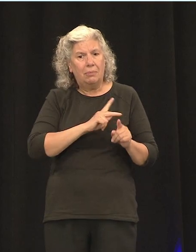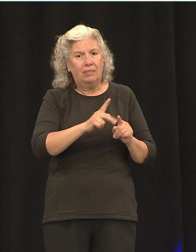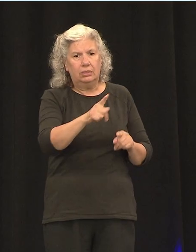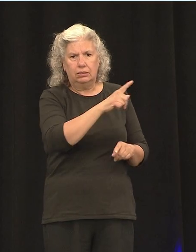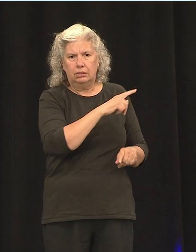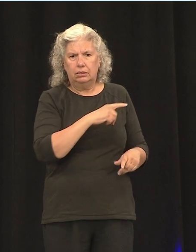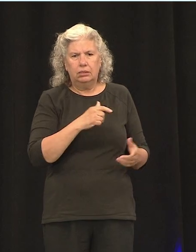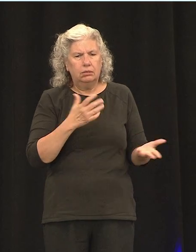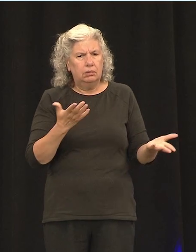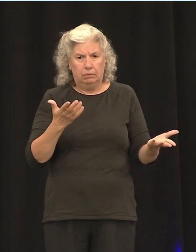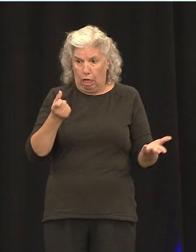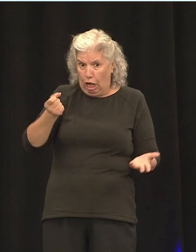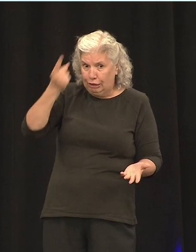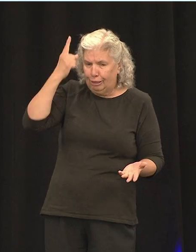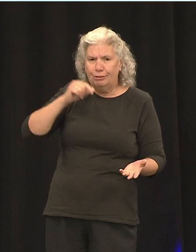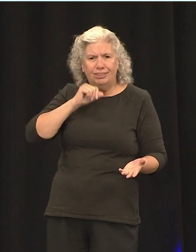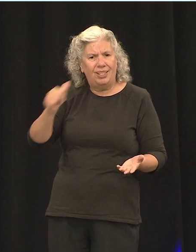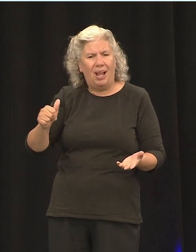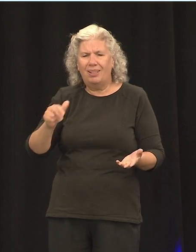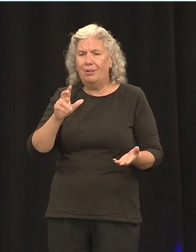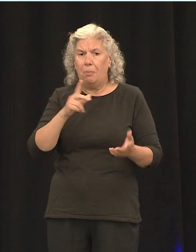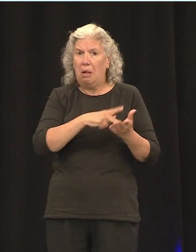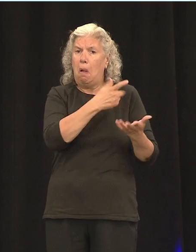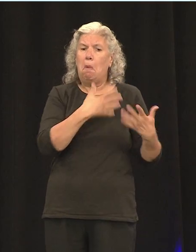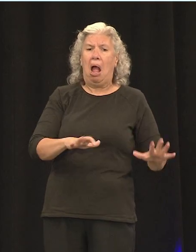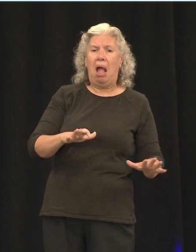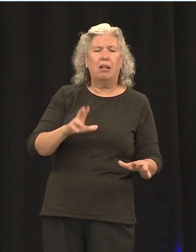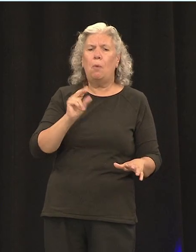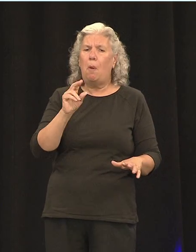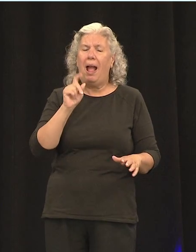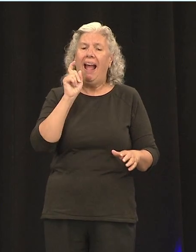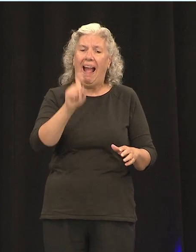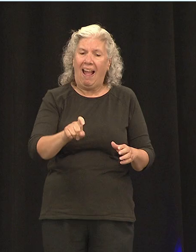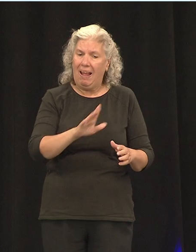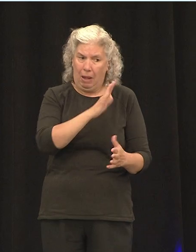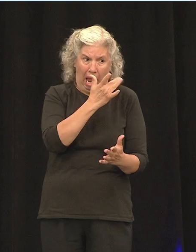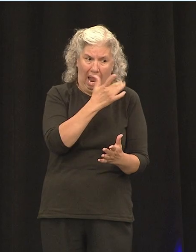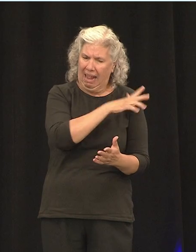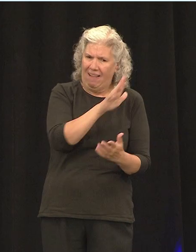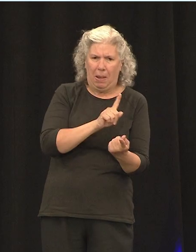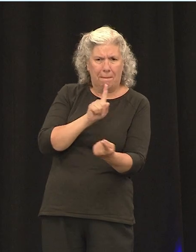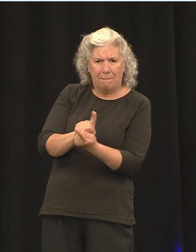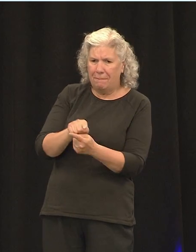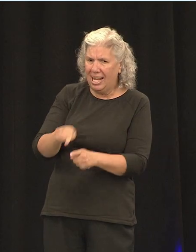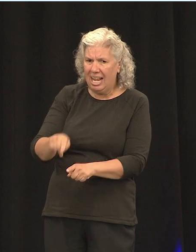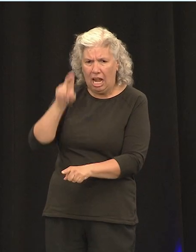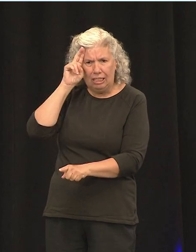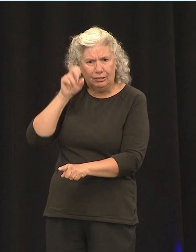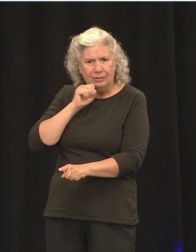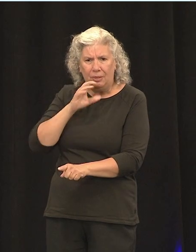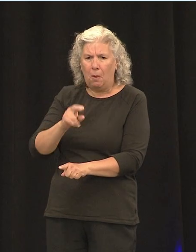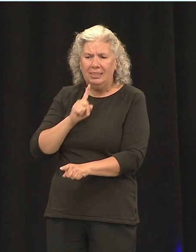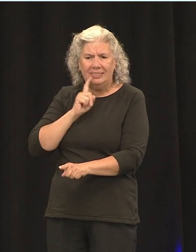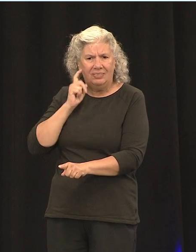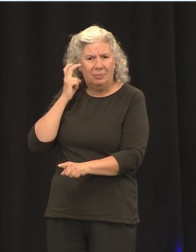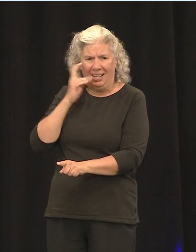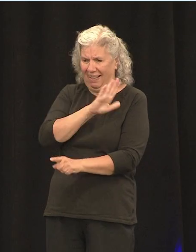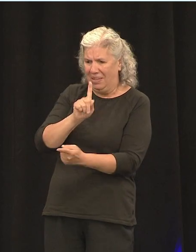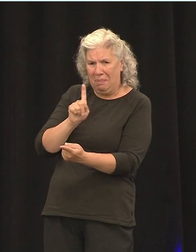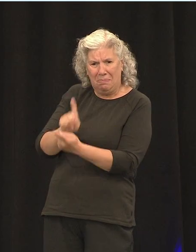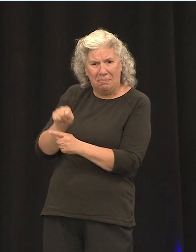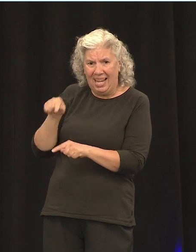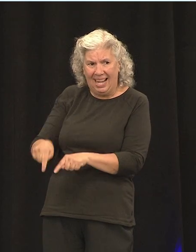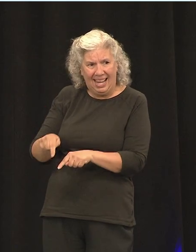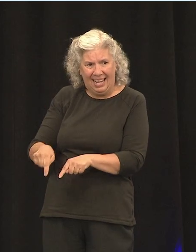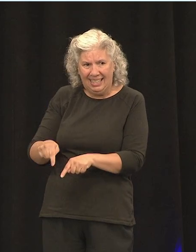a child who has Usher syndrome or potentially is deafblind at all. And so what that forces parents to do is